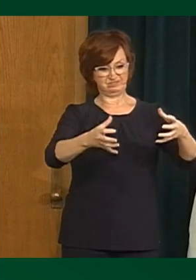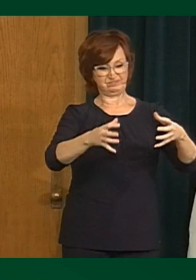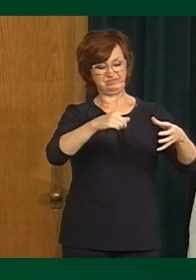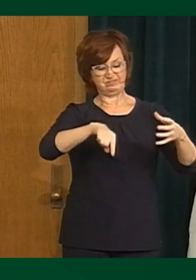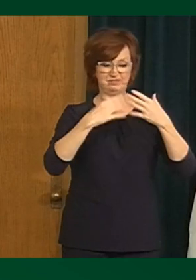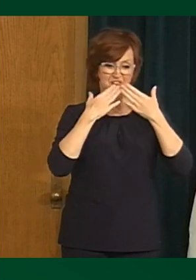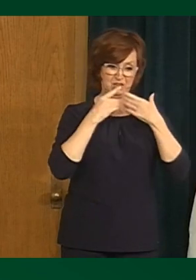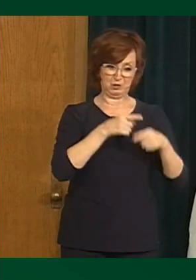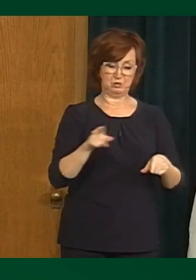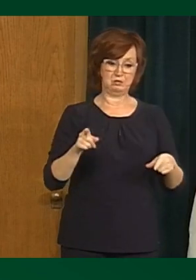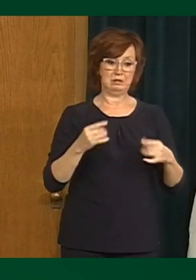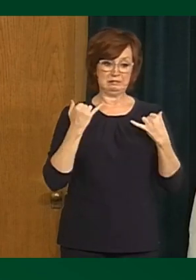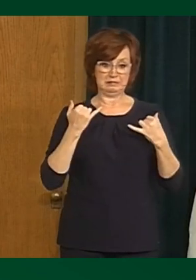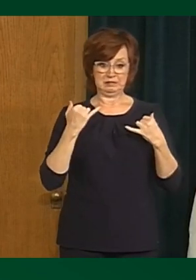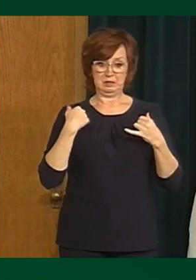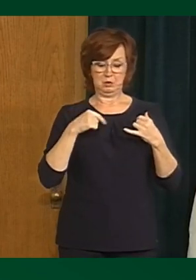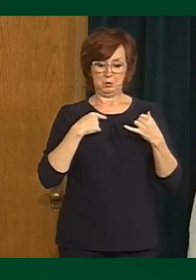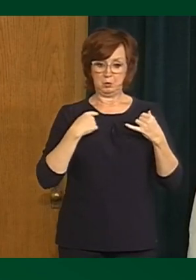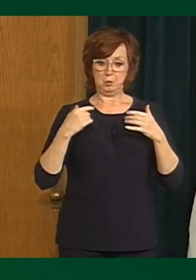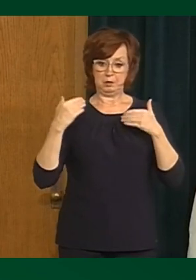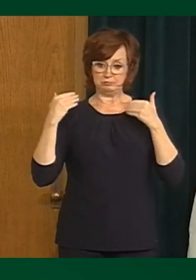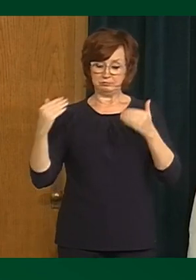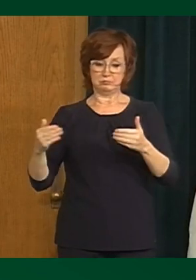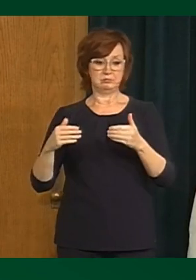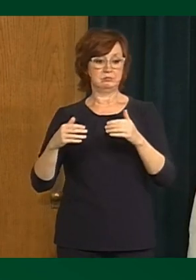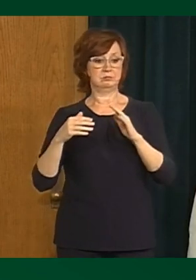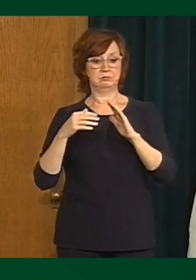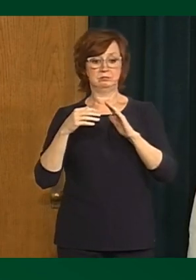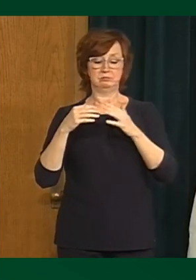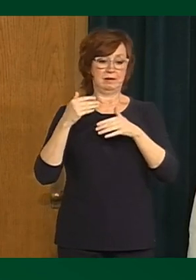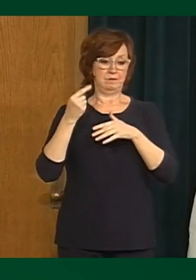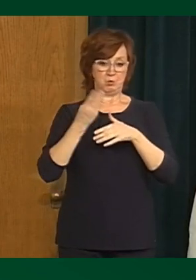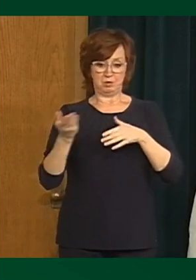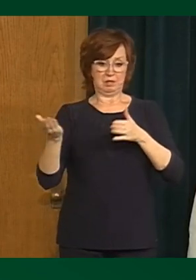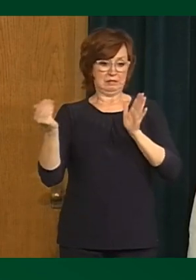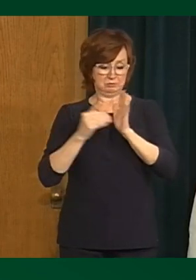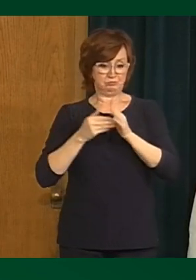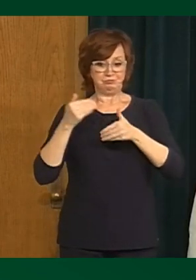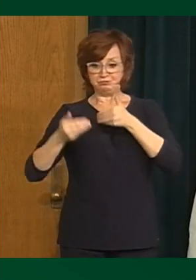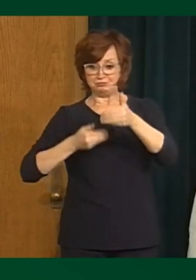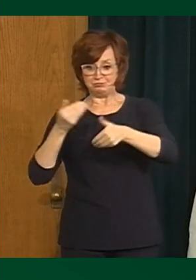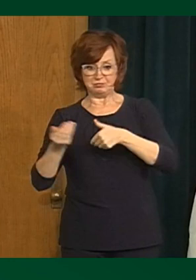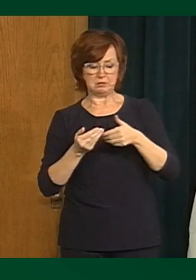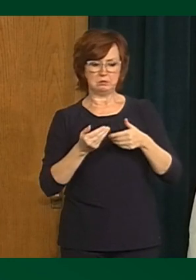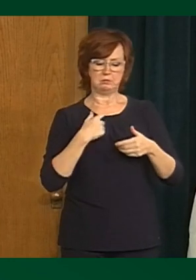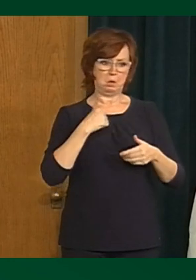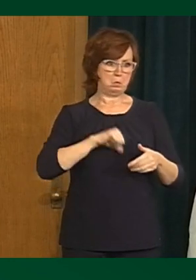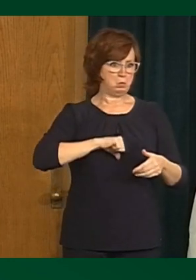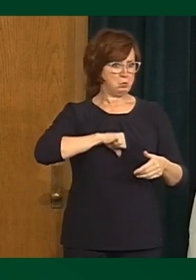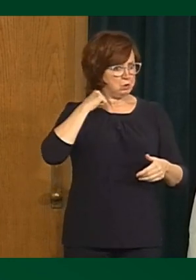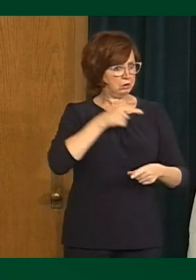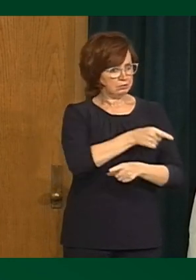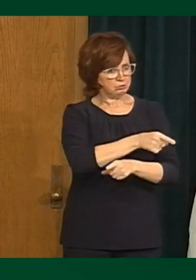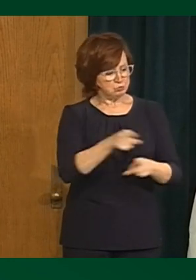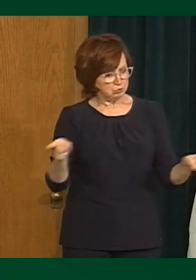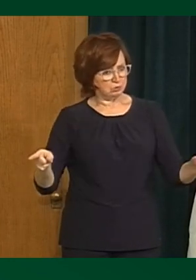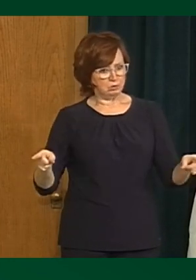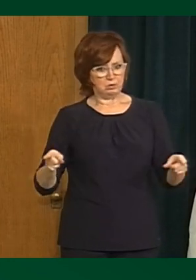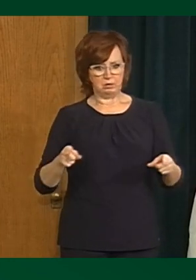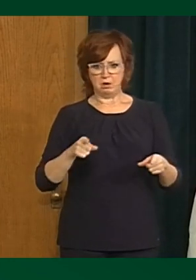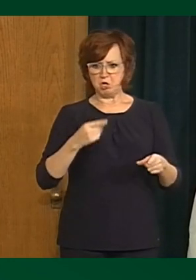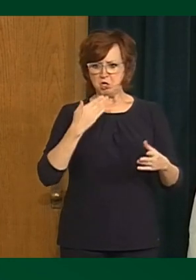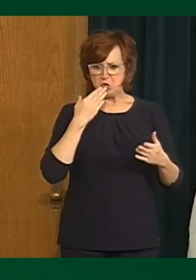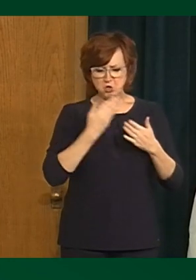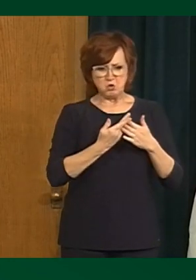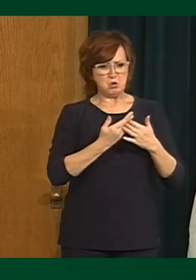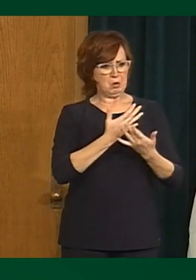of our healthcare system and service resumption, I'm proud of the work they're doing each and every day to ensure that we're providing safe, high-quality care to the people of the